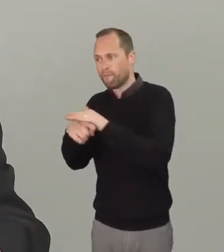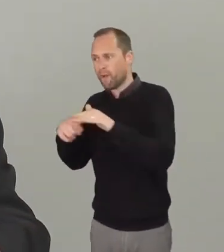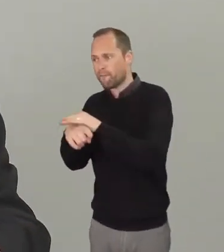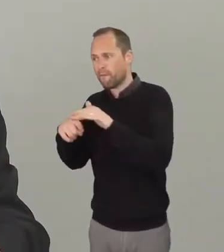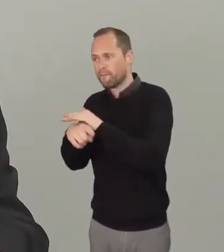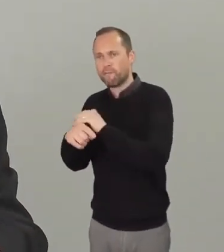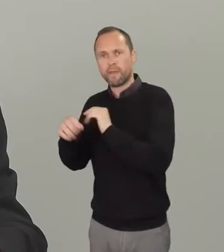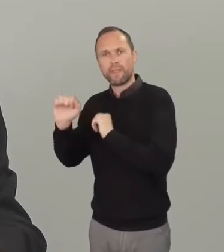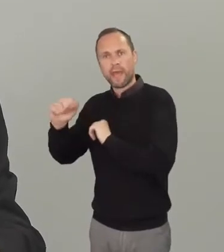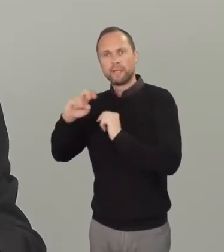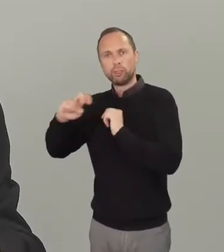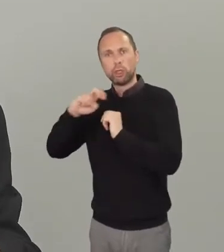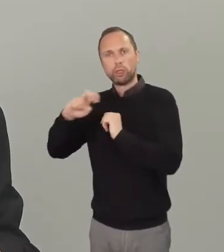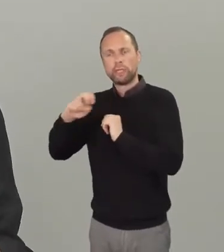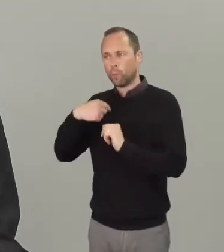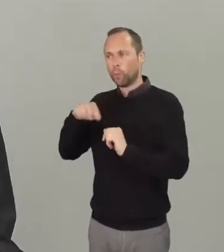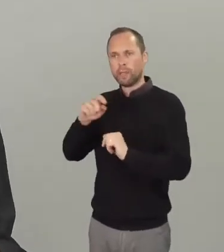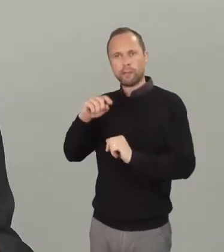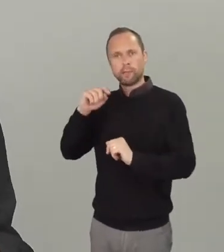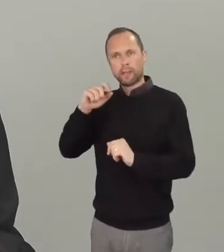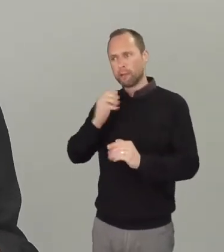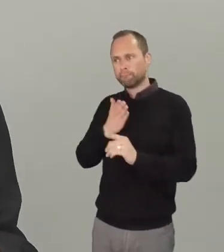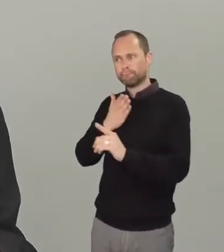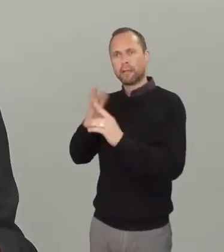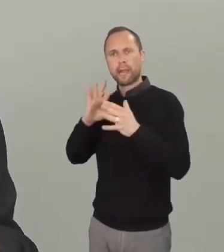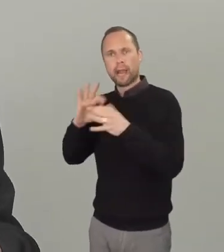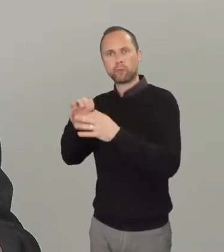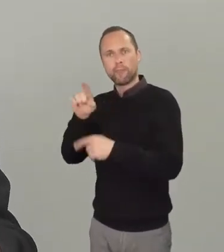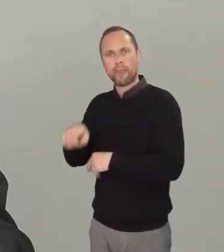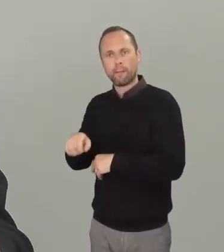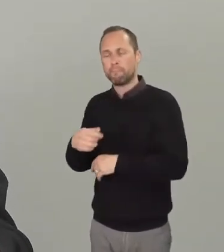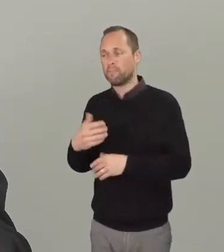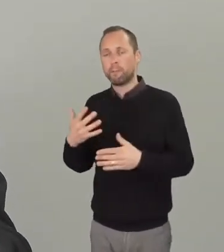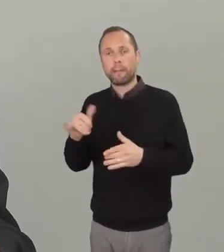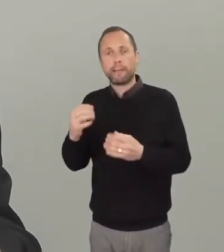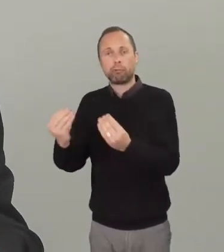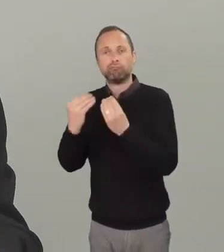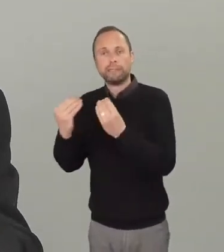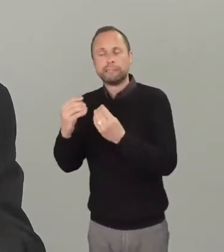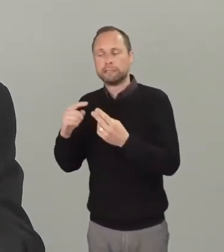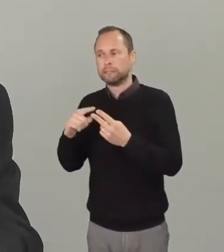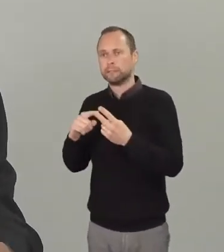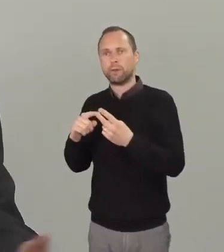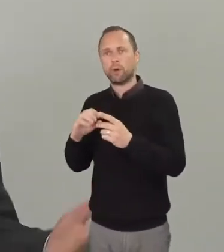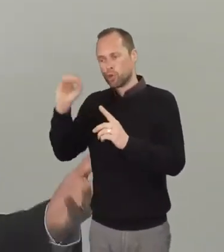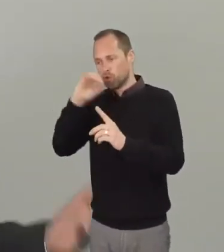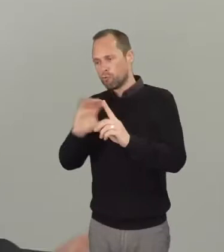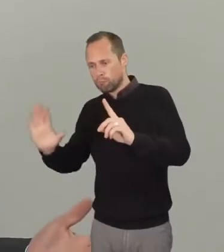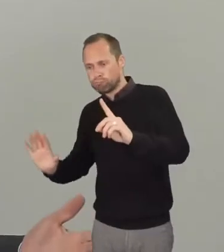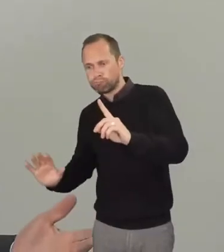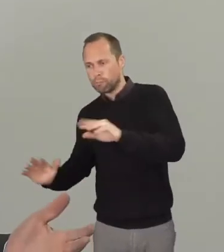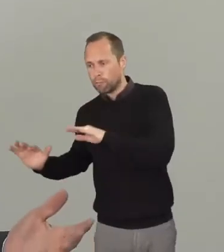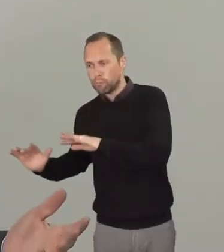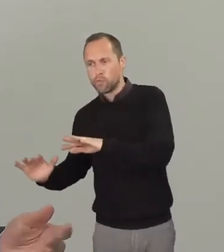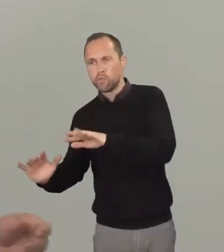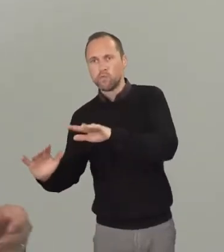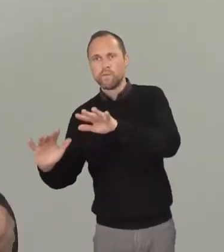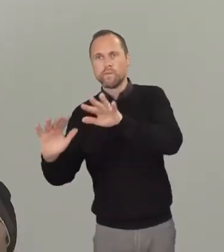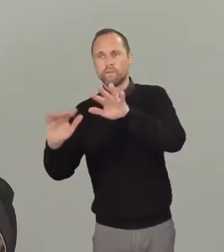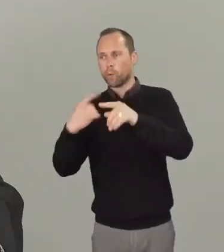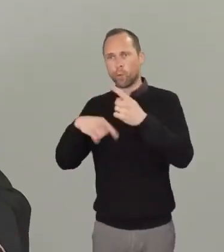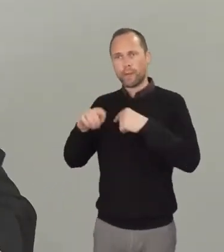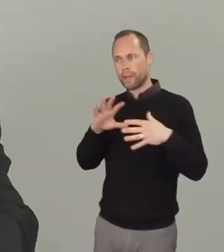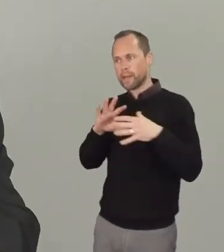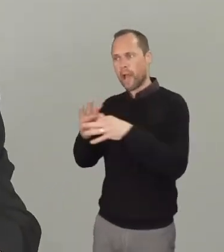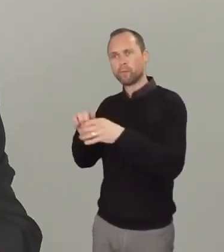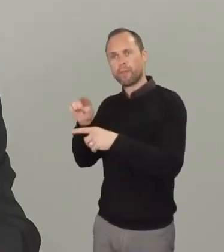their journeys. Whether in the camps of Greece or in host countries like Lebanon,